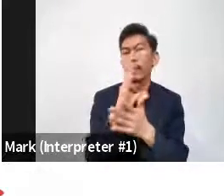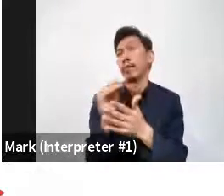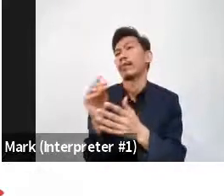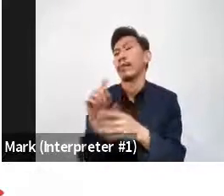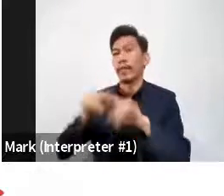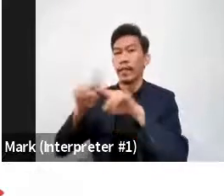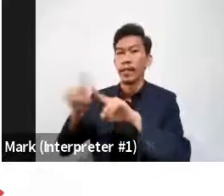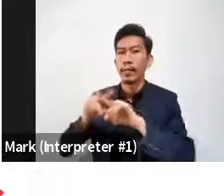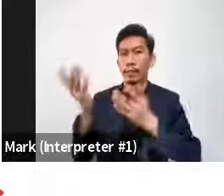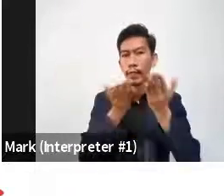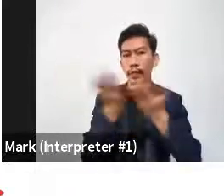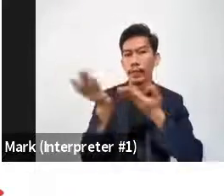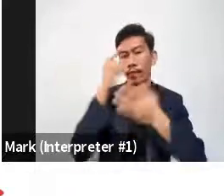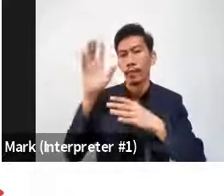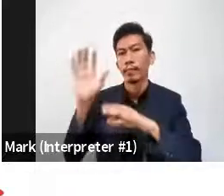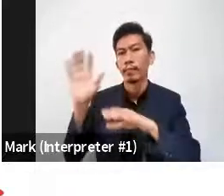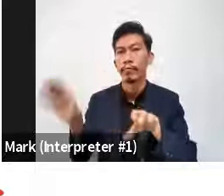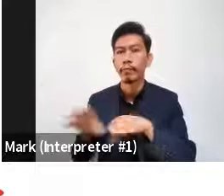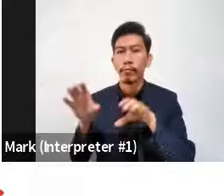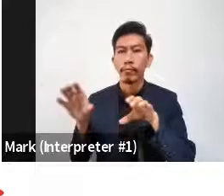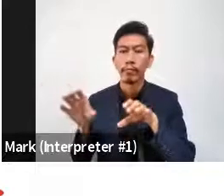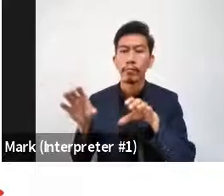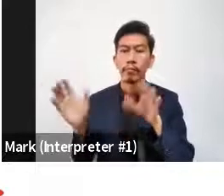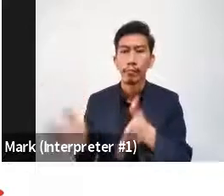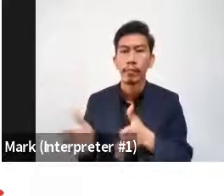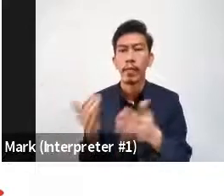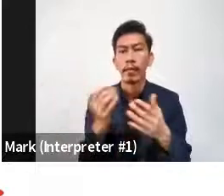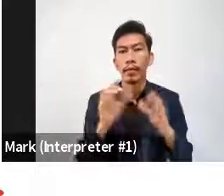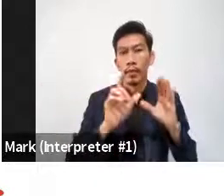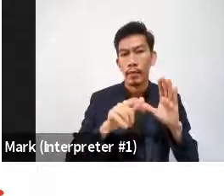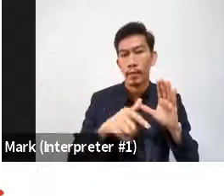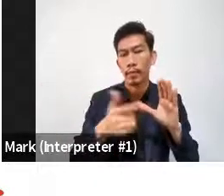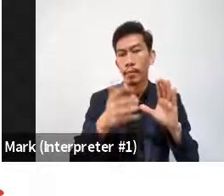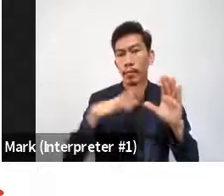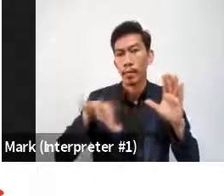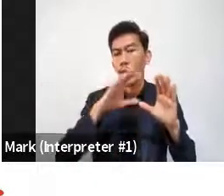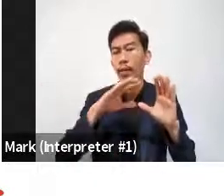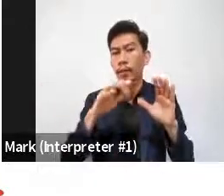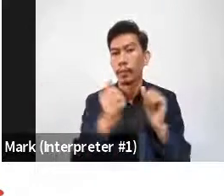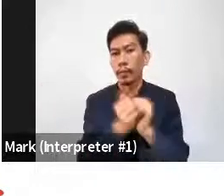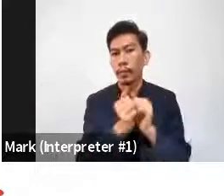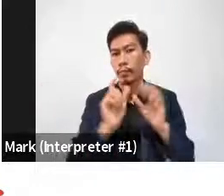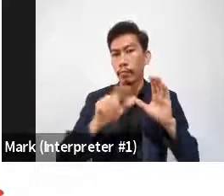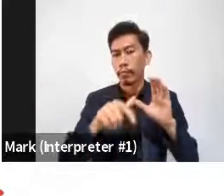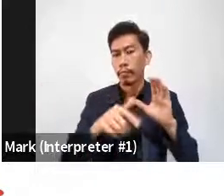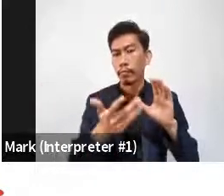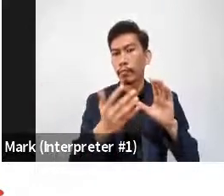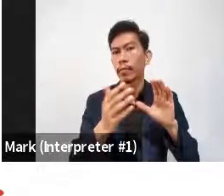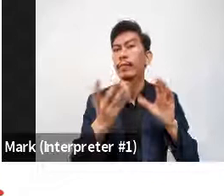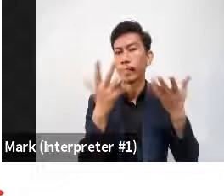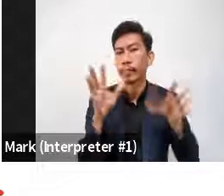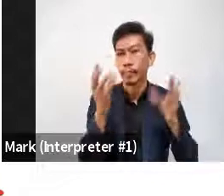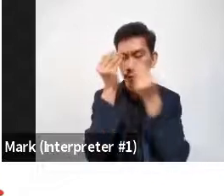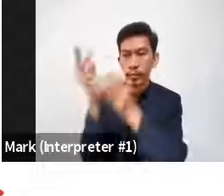employees. The persons with disability, finally, we have oriented the National Council on